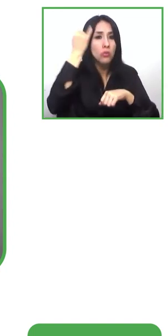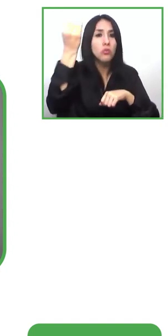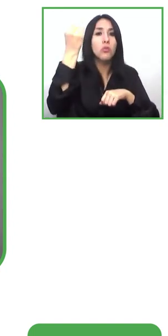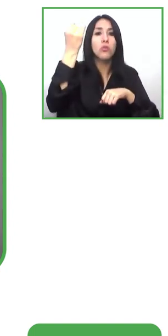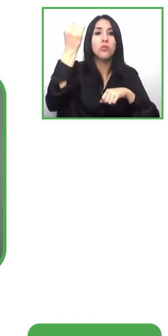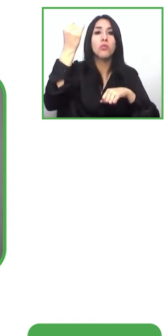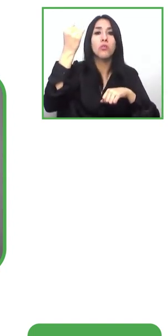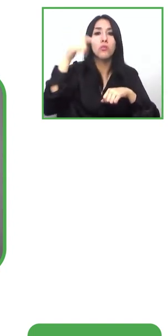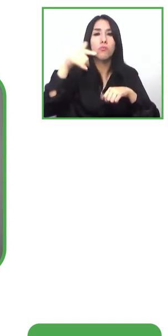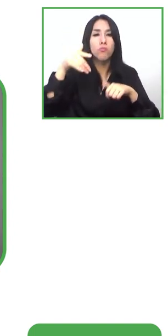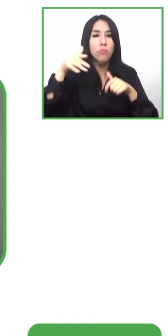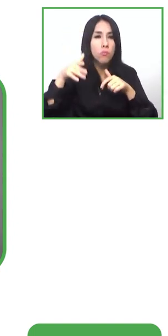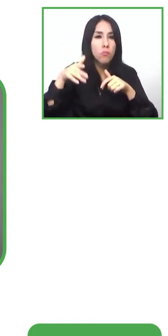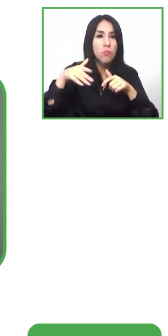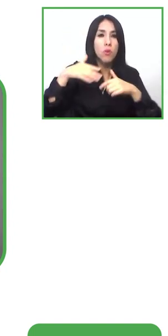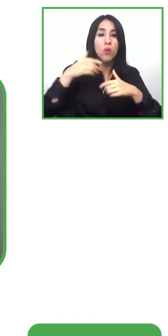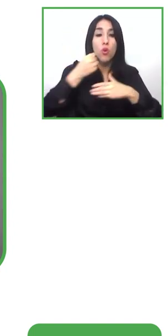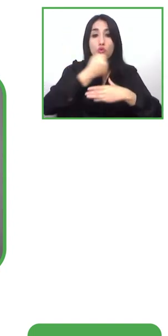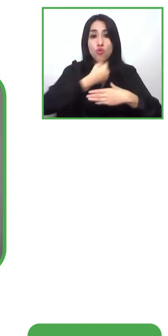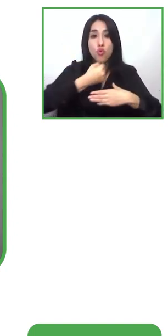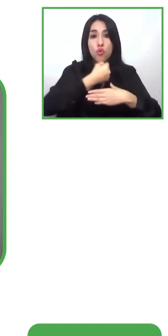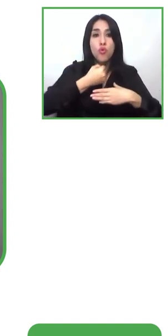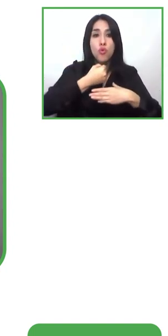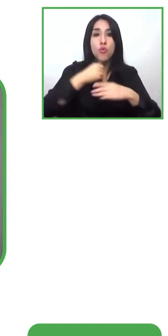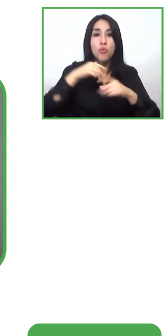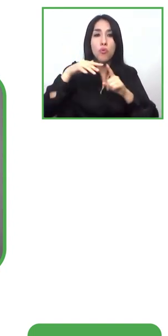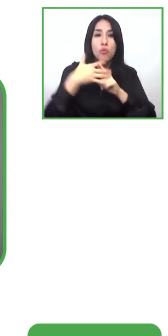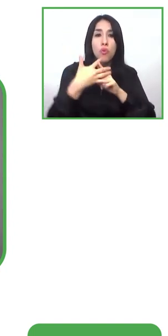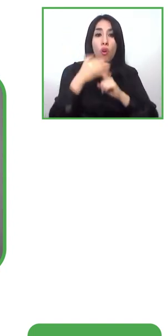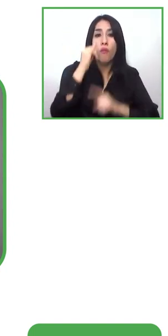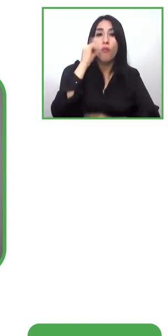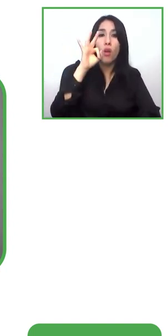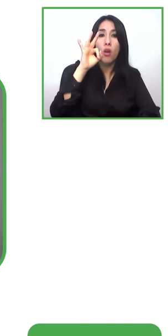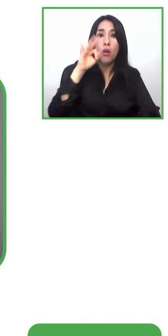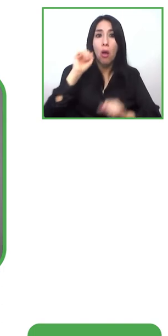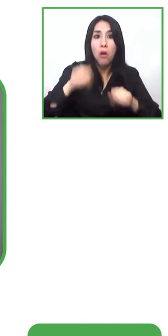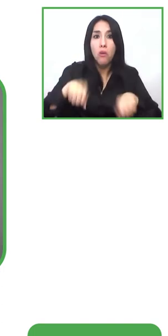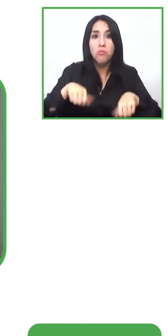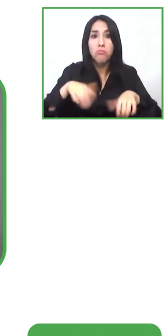hectares. It's a very large farm.